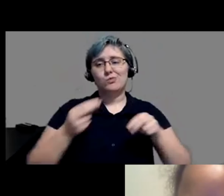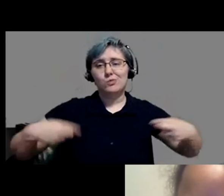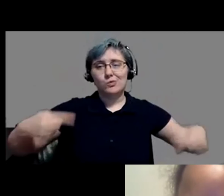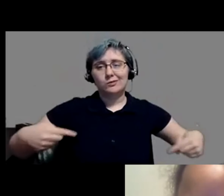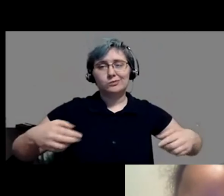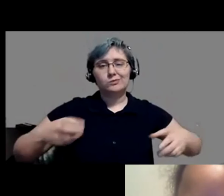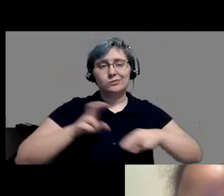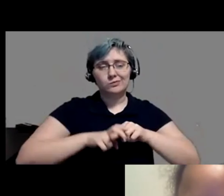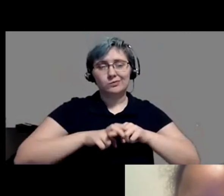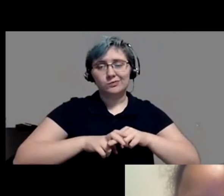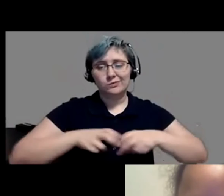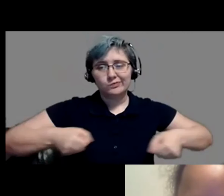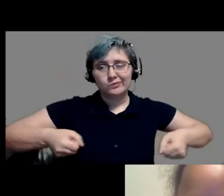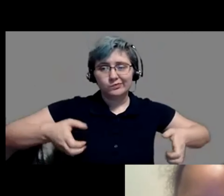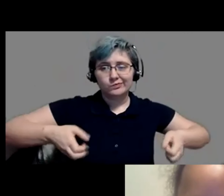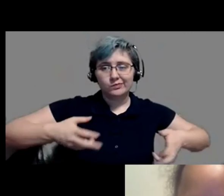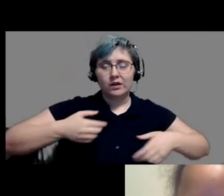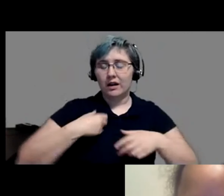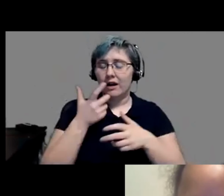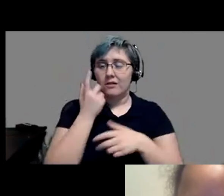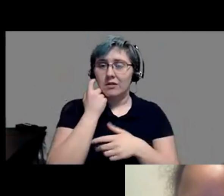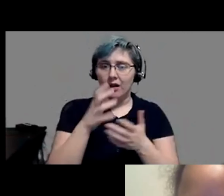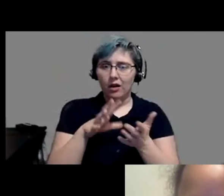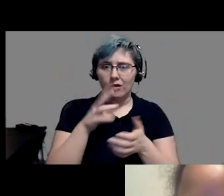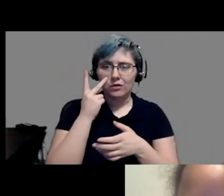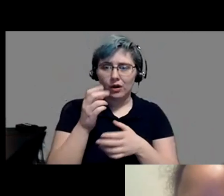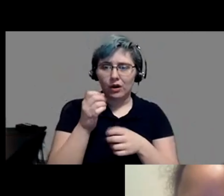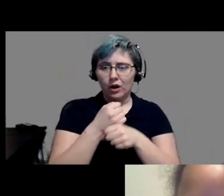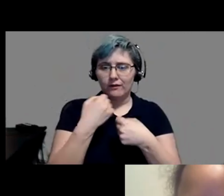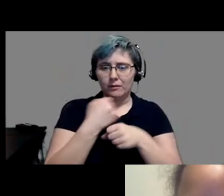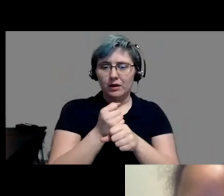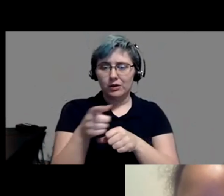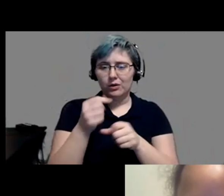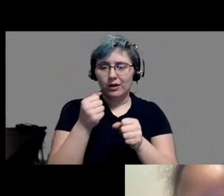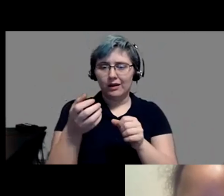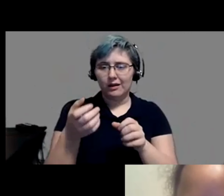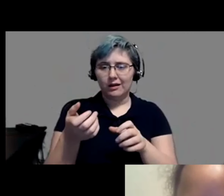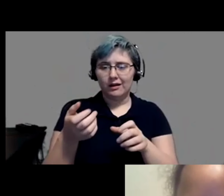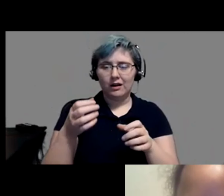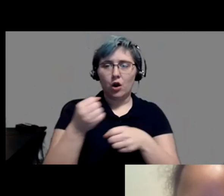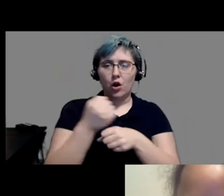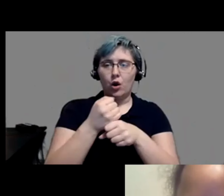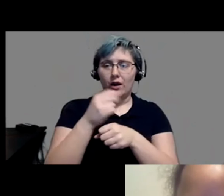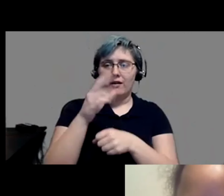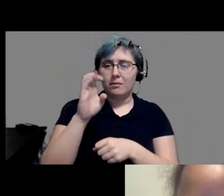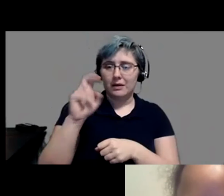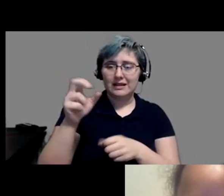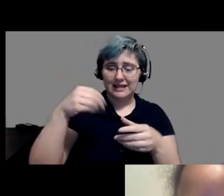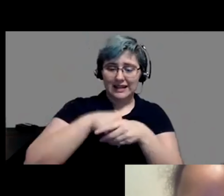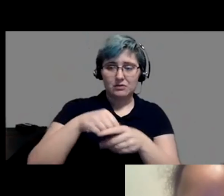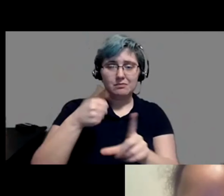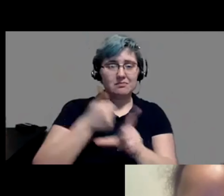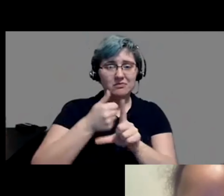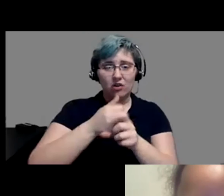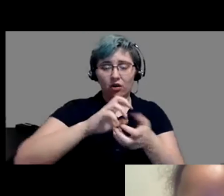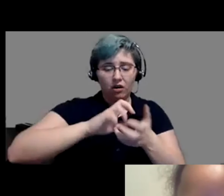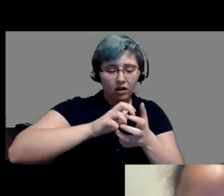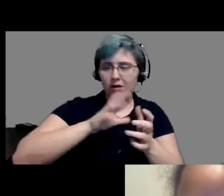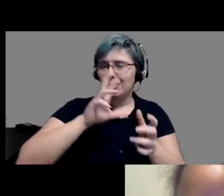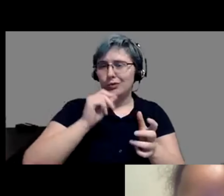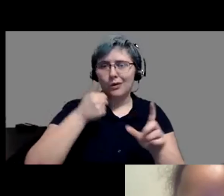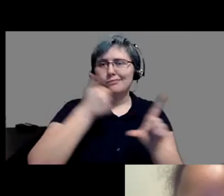just found a coffee maker that actually you could pour the coffee beans actually in without grinding them, and it